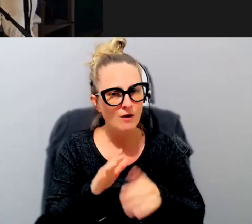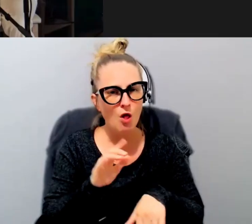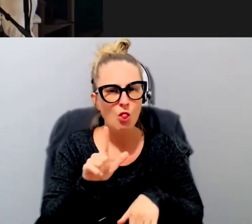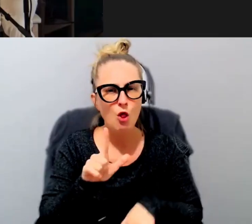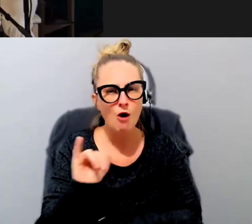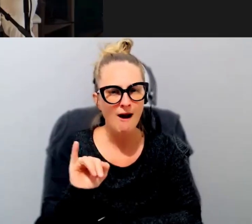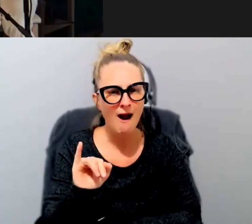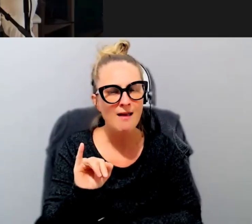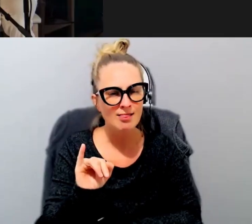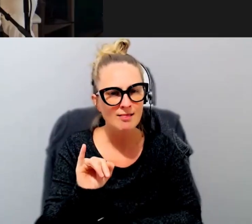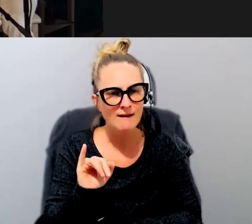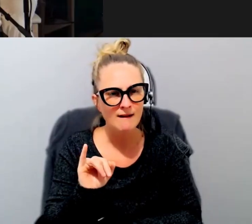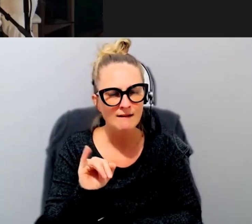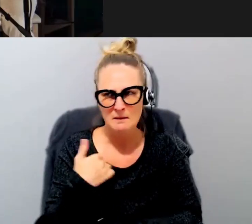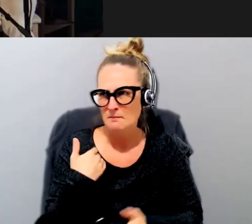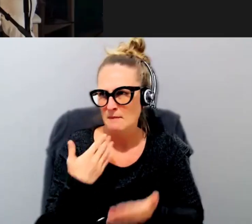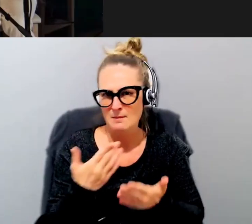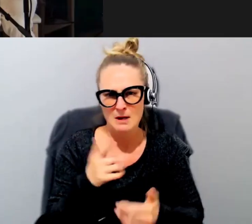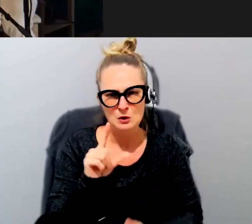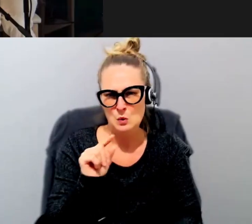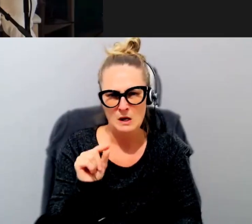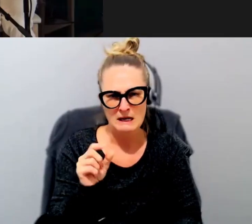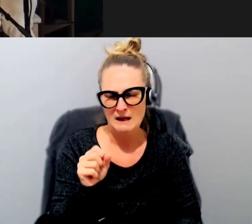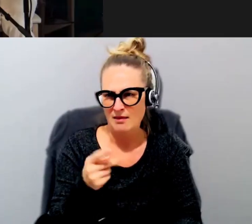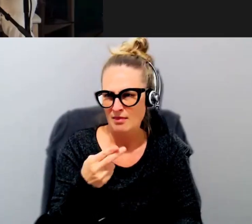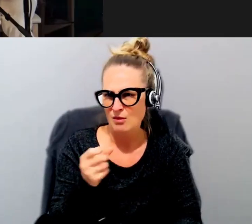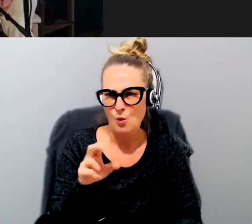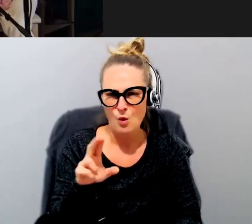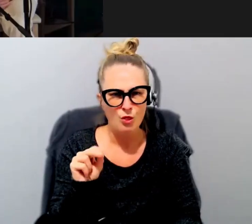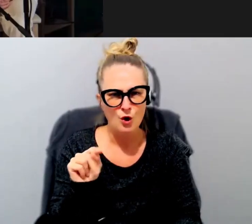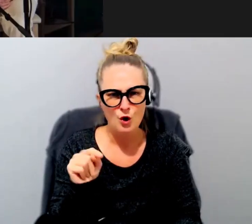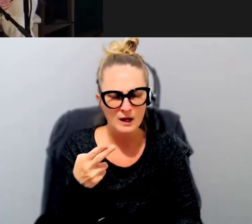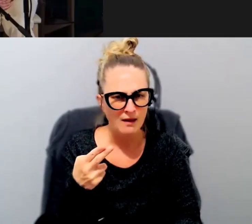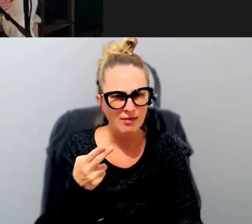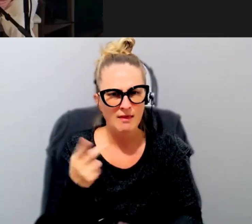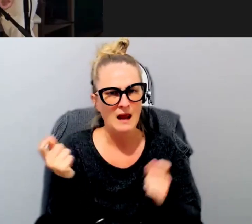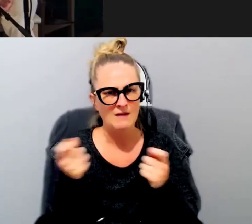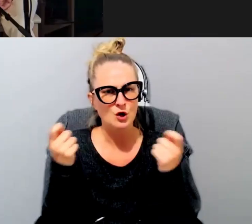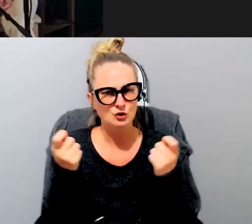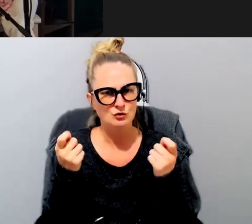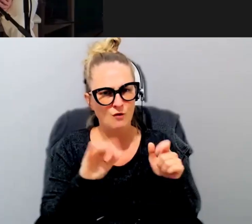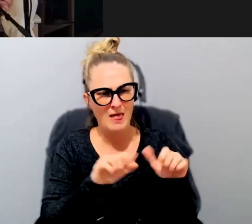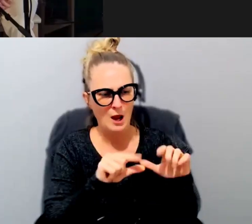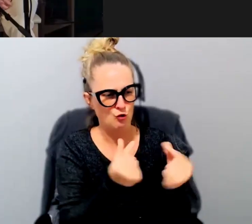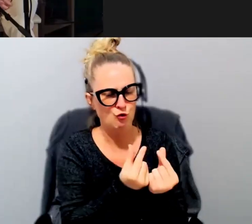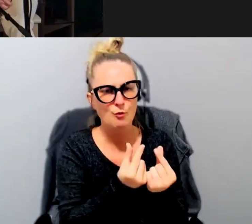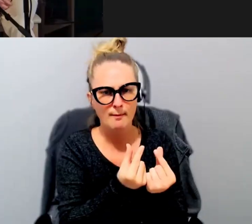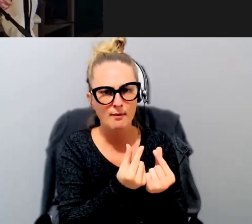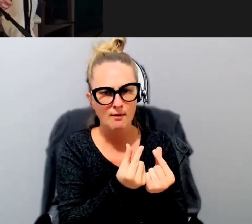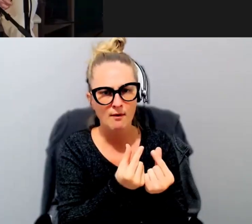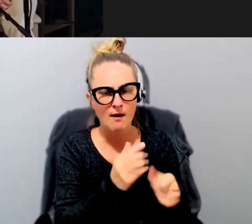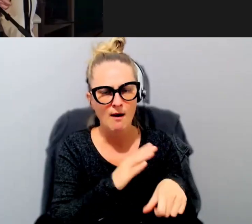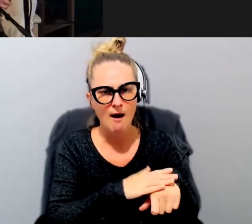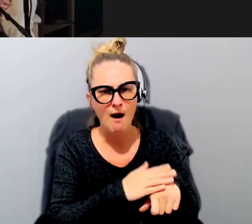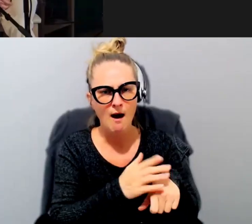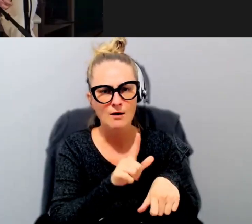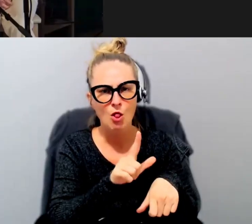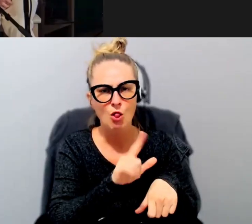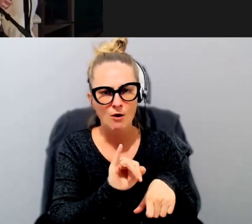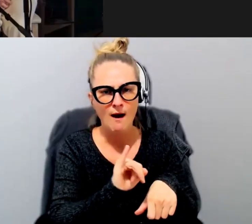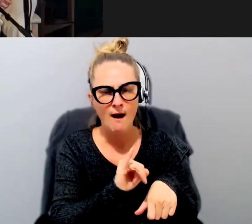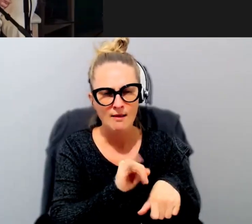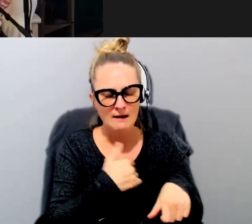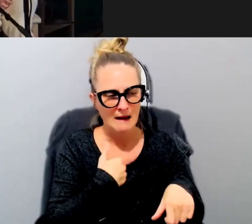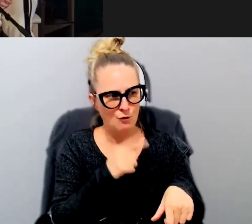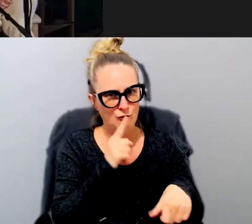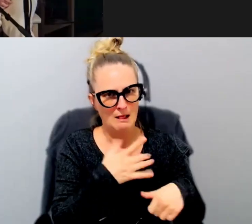it may have been 20th or 30th anniversary of the group out on Long Island. And I just liked him so much. And I